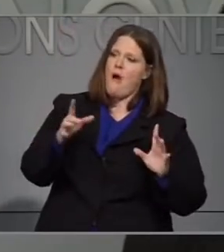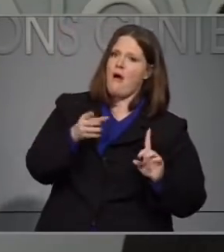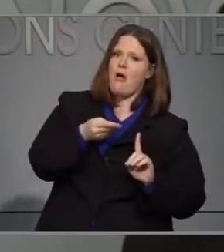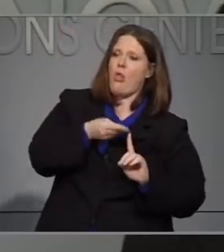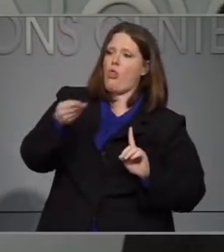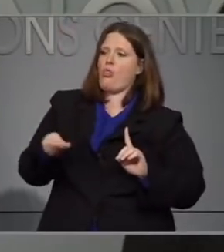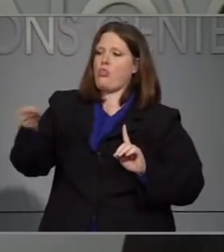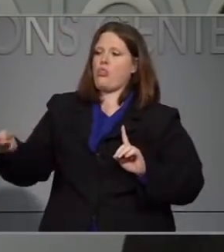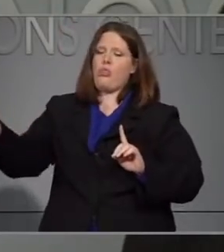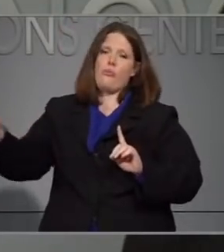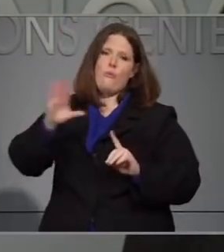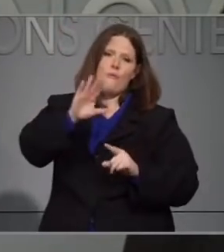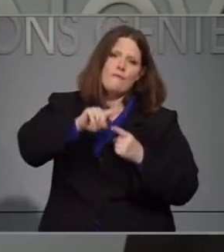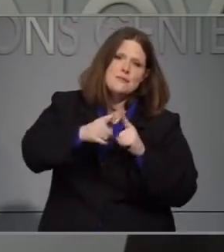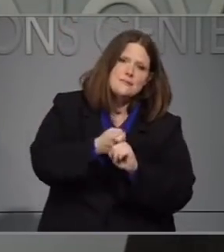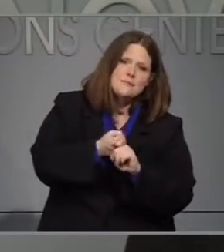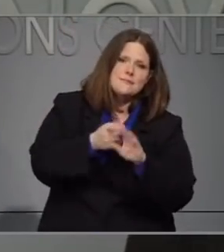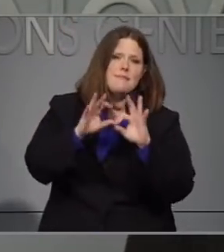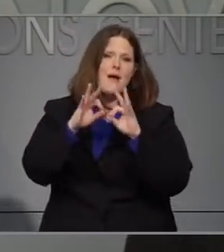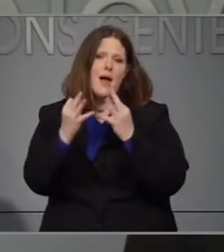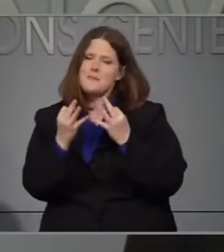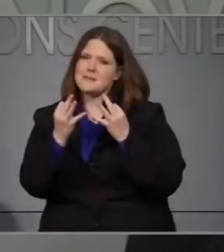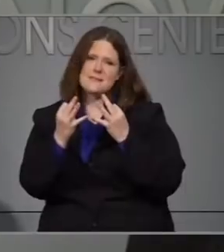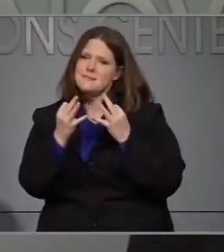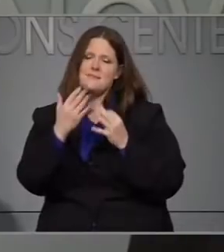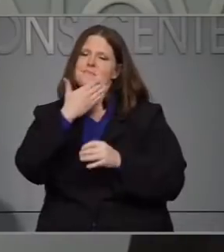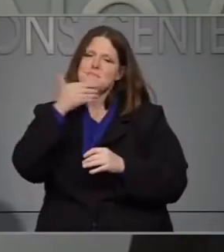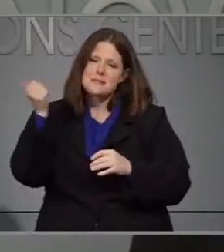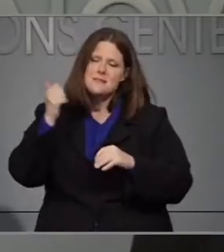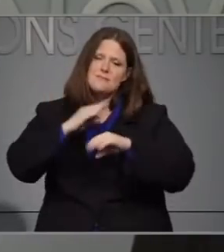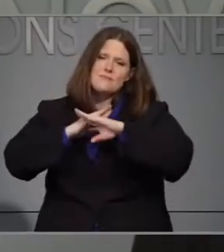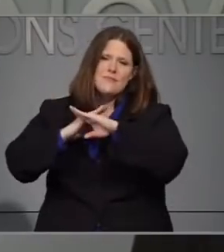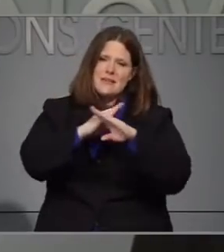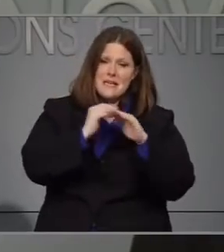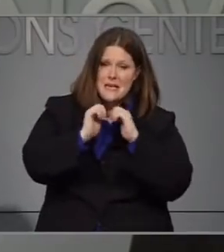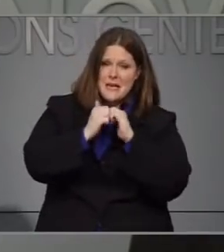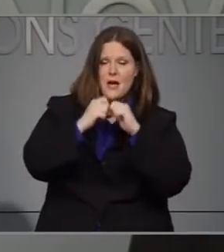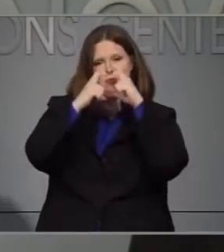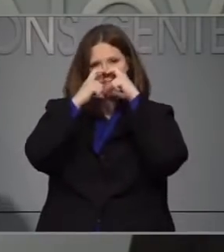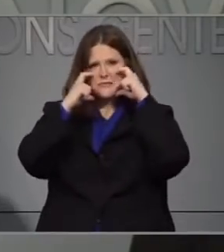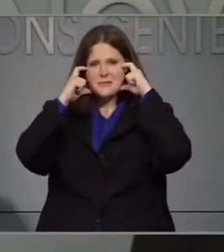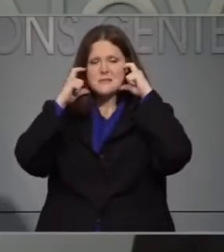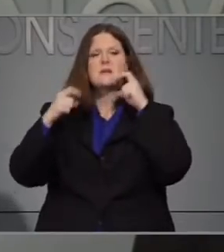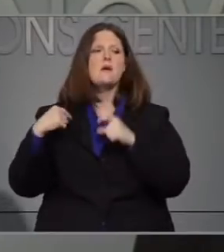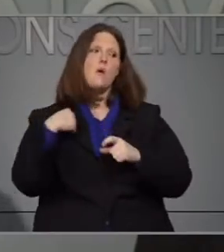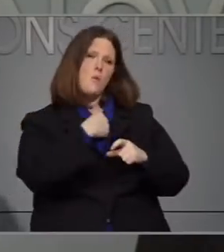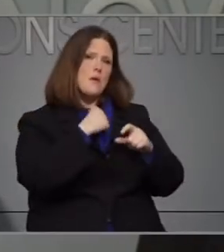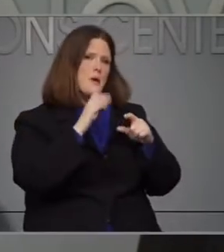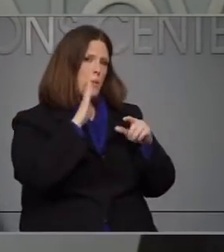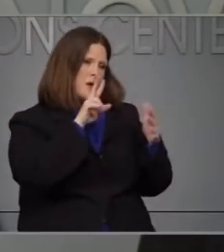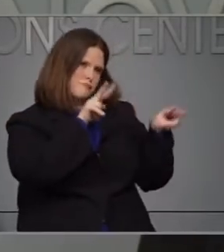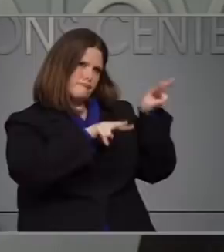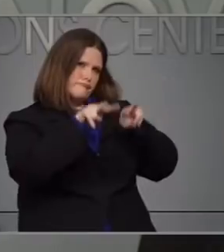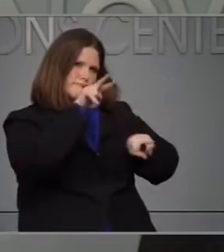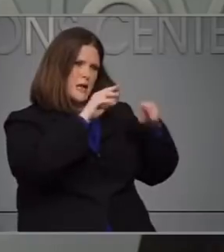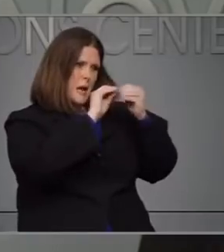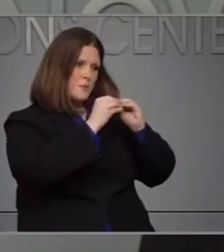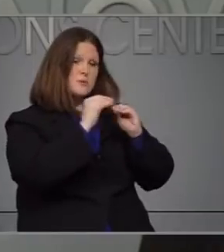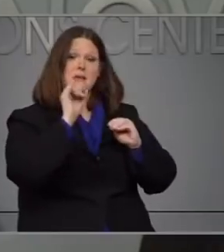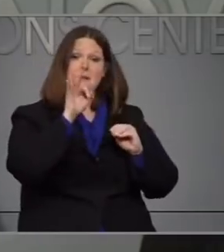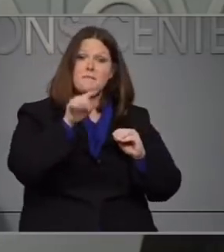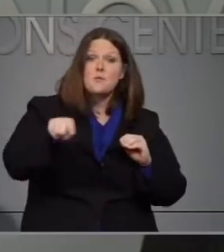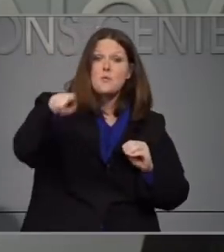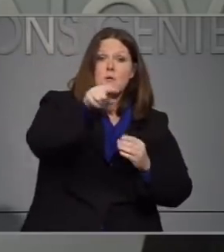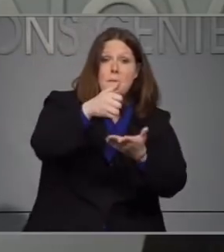and your family. So wear a face covering, and we'll continue to look at our trends. I hope if we all do our part here, that our